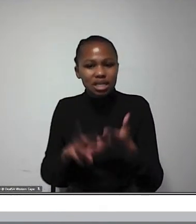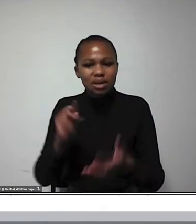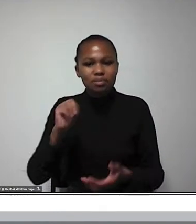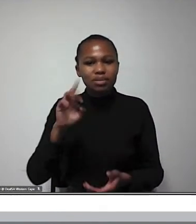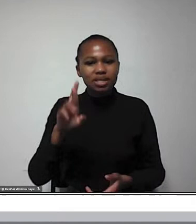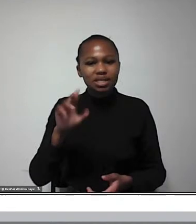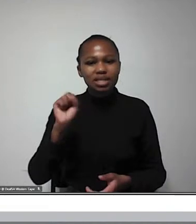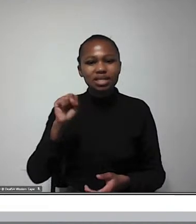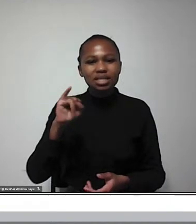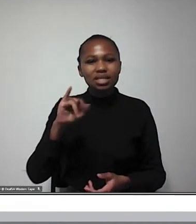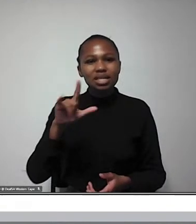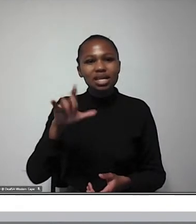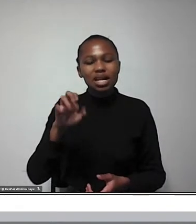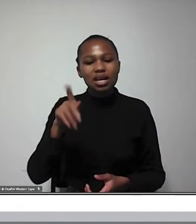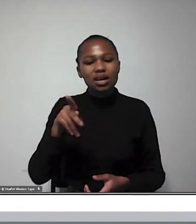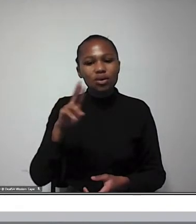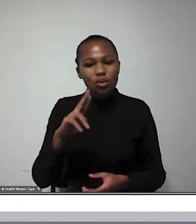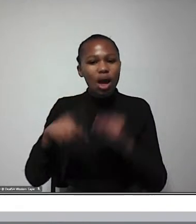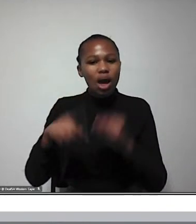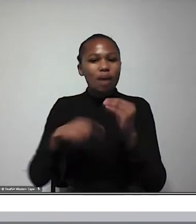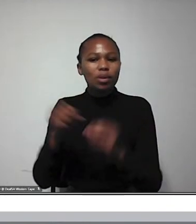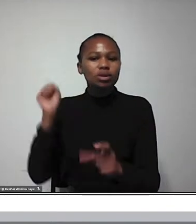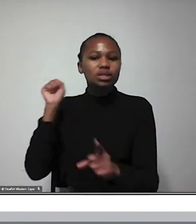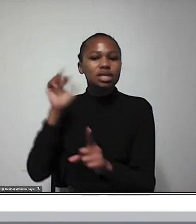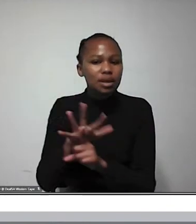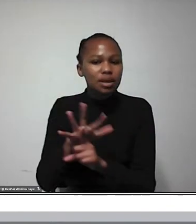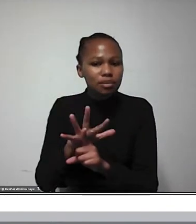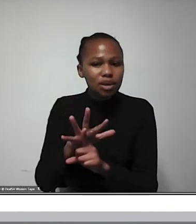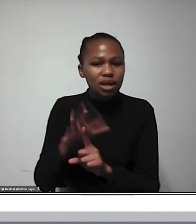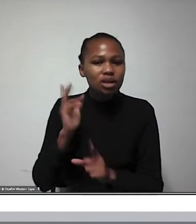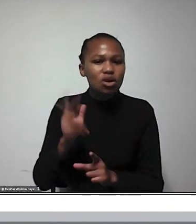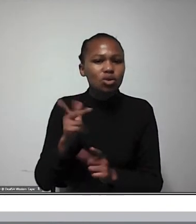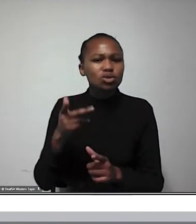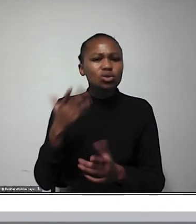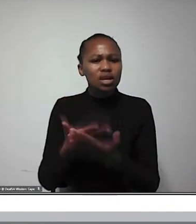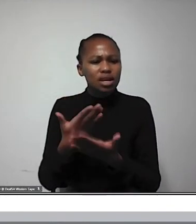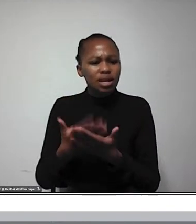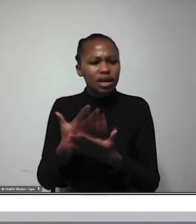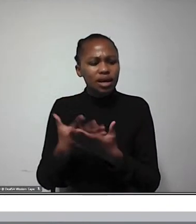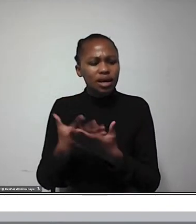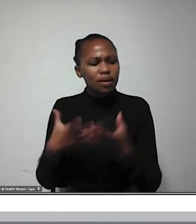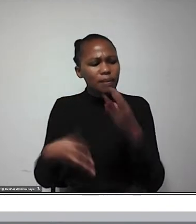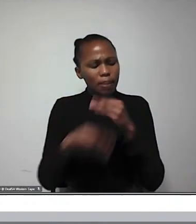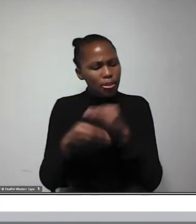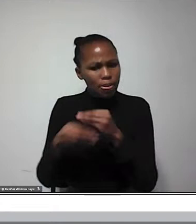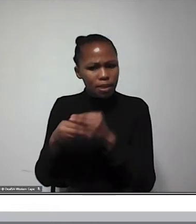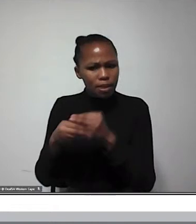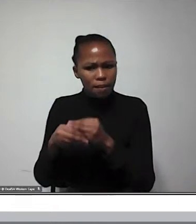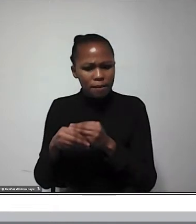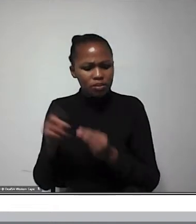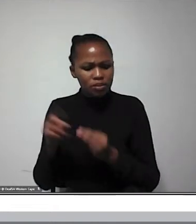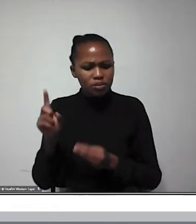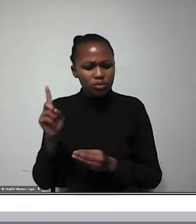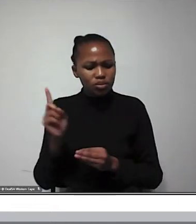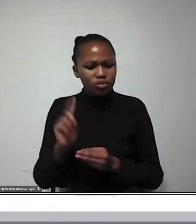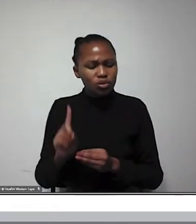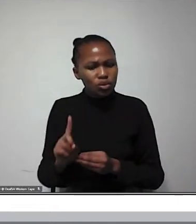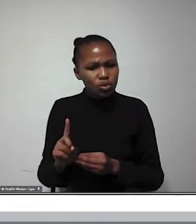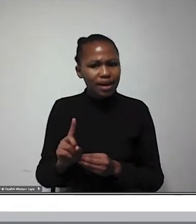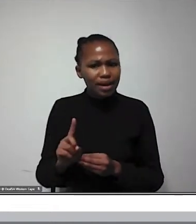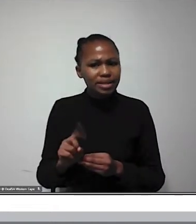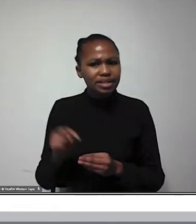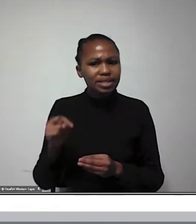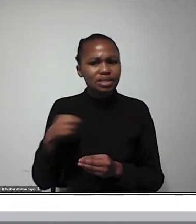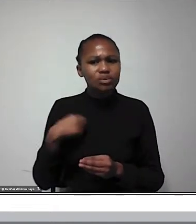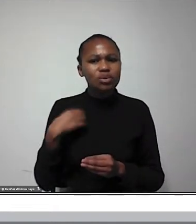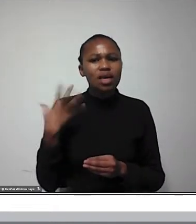the one about the actual impact. And then, Ilse, could you just touch on the kind of what lobbying we have been